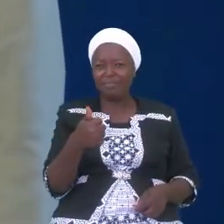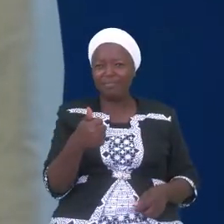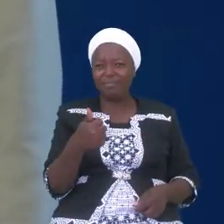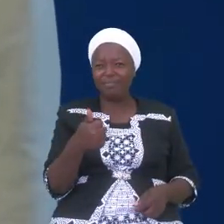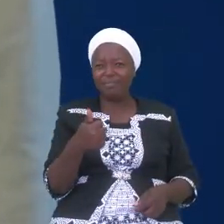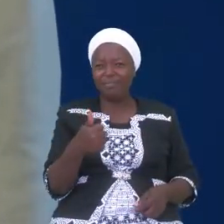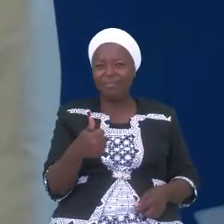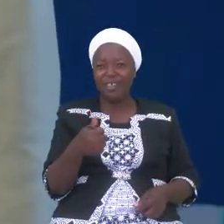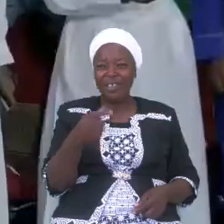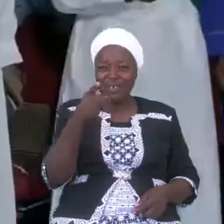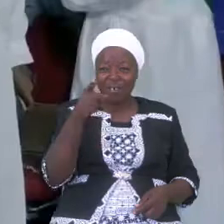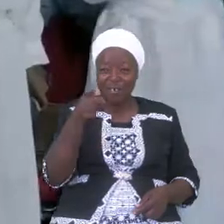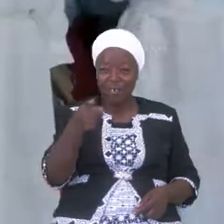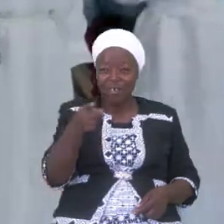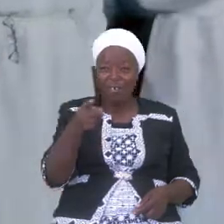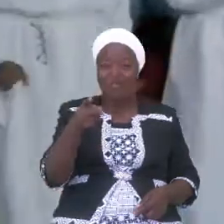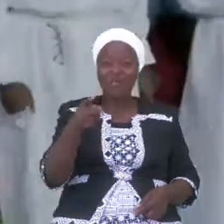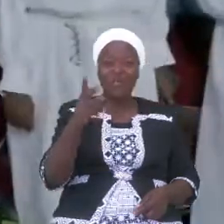you have been healed.